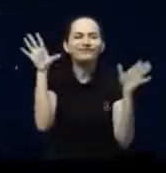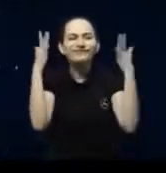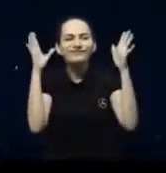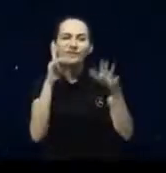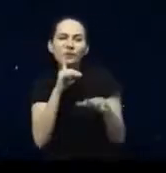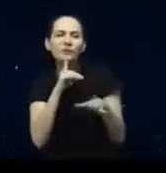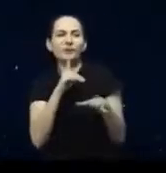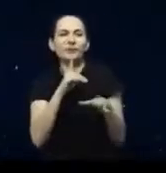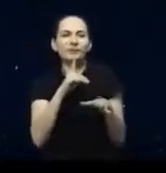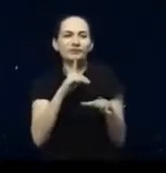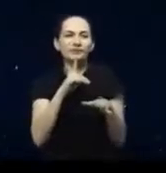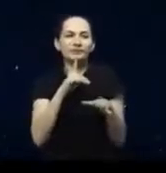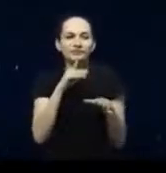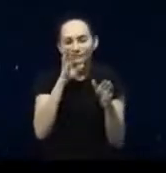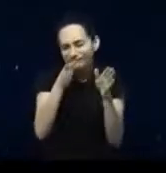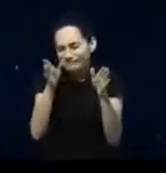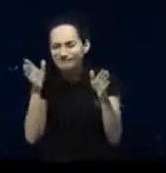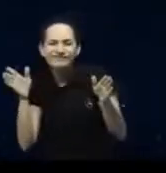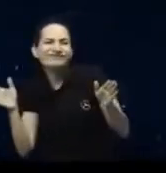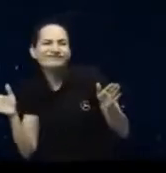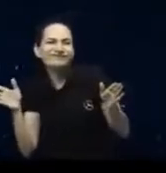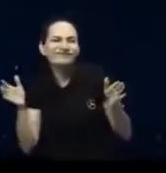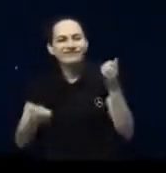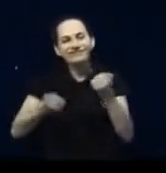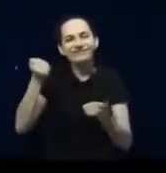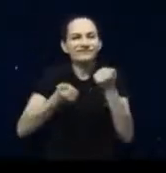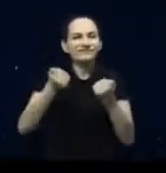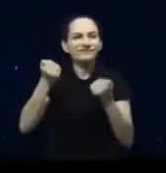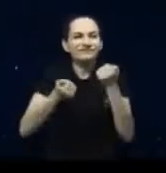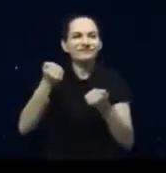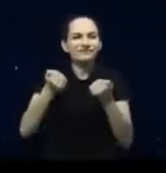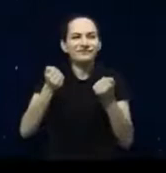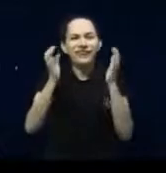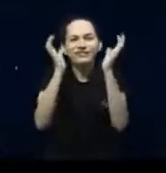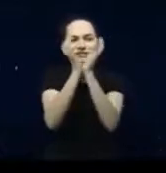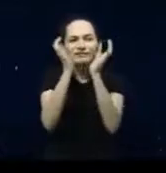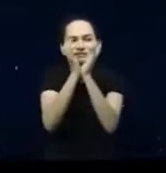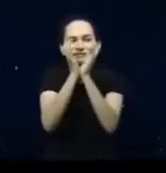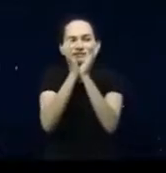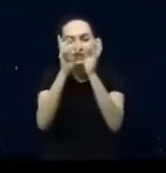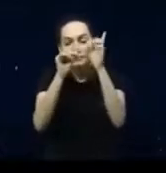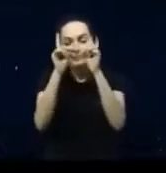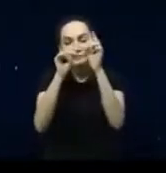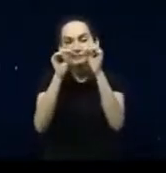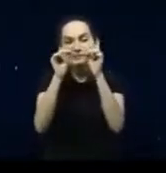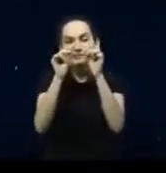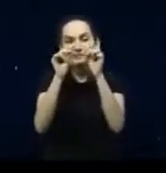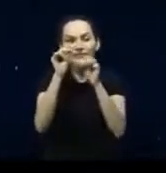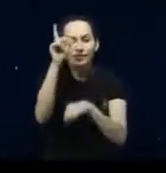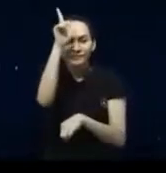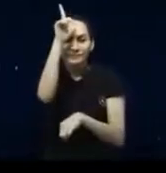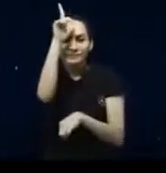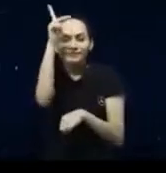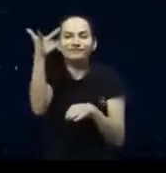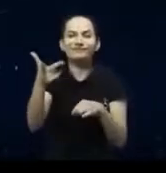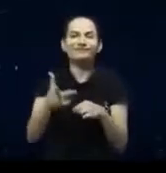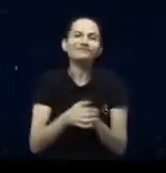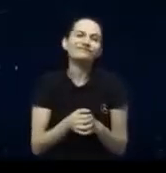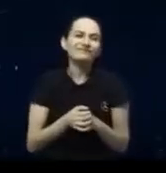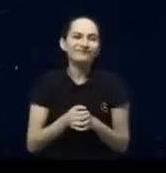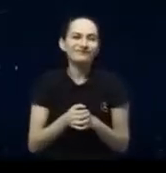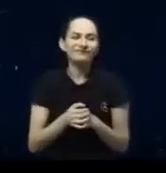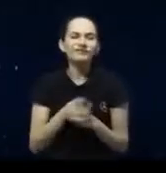Up Store from the best hard 2 hard records of Seeds and structure